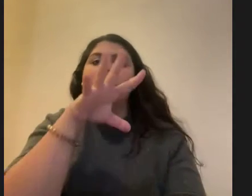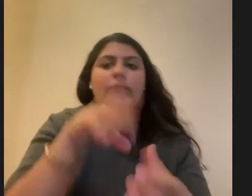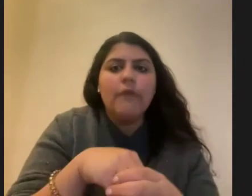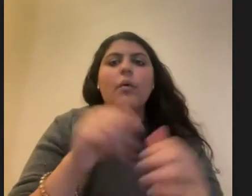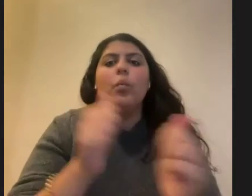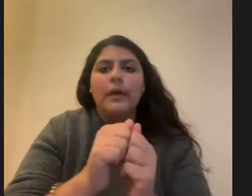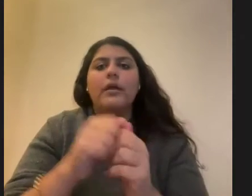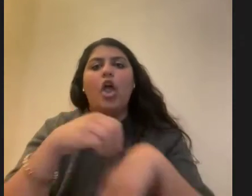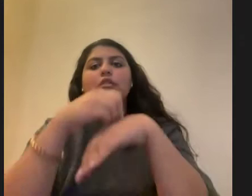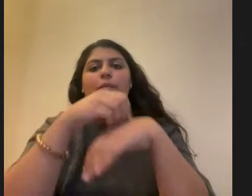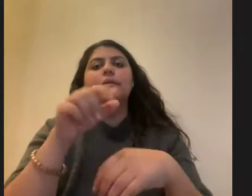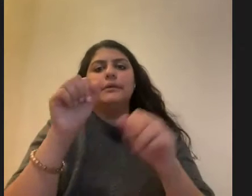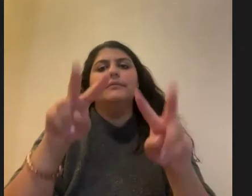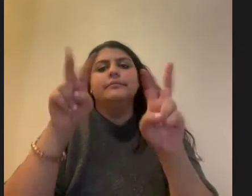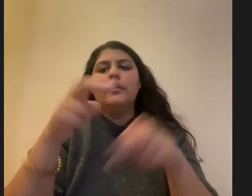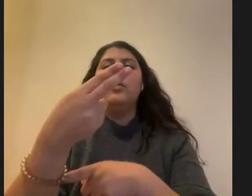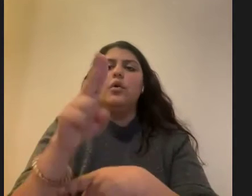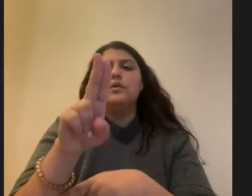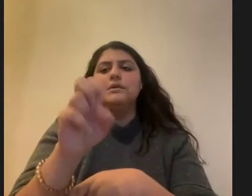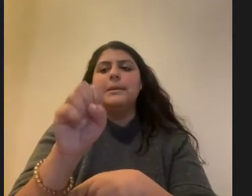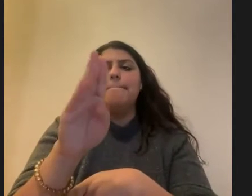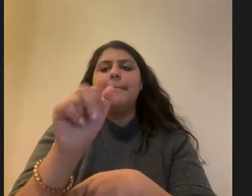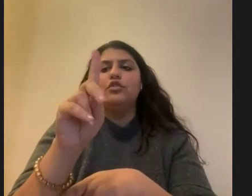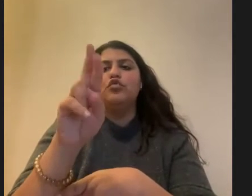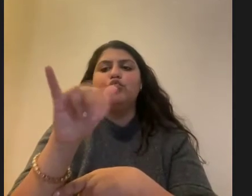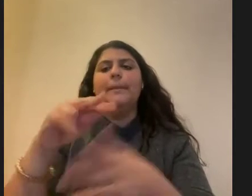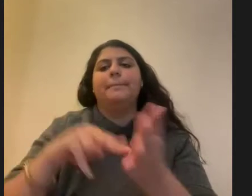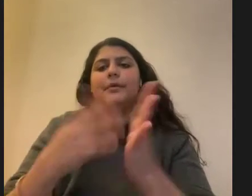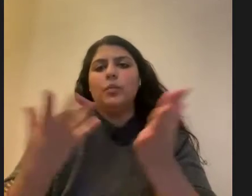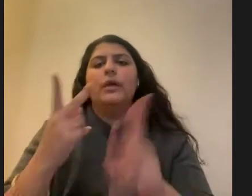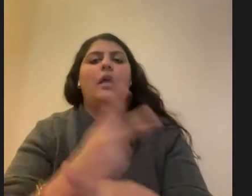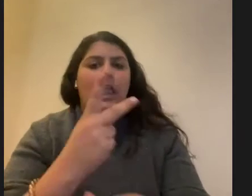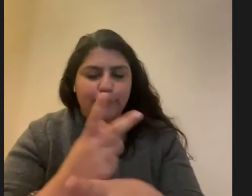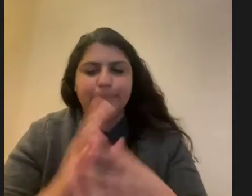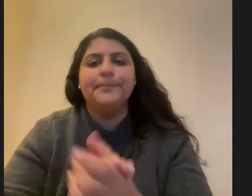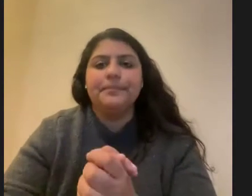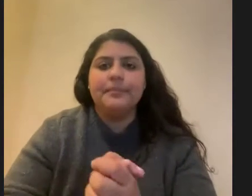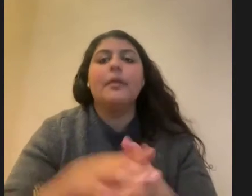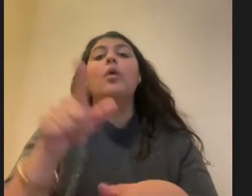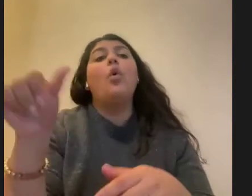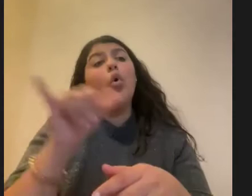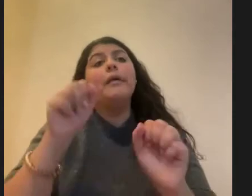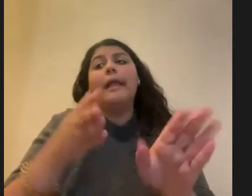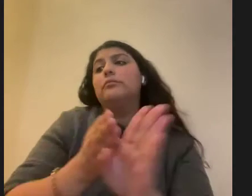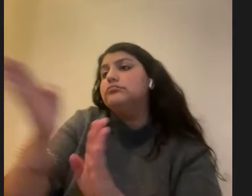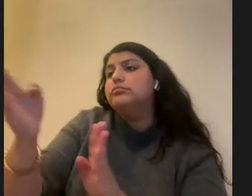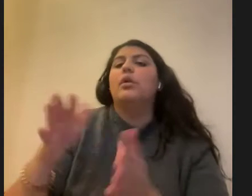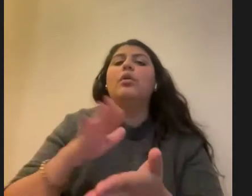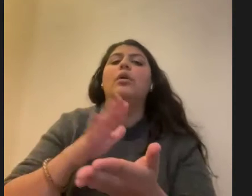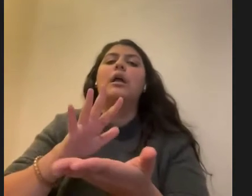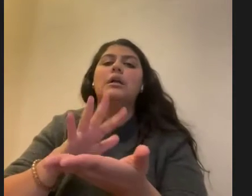is just doing their husbandry and care. Or you can go sort of the academic research route and do what I'm doing, but that does require a lot of